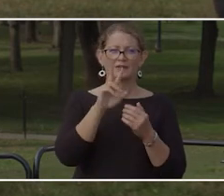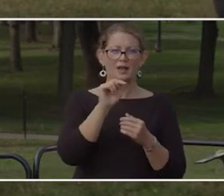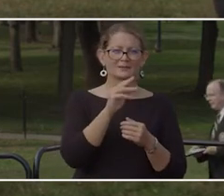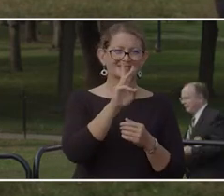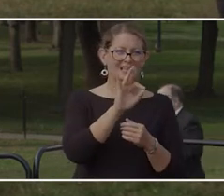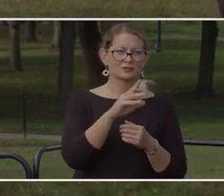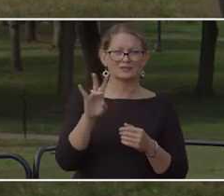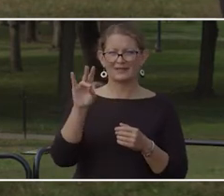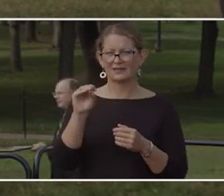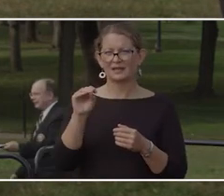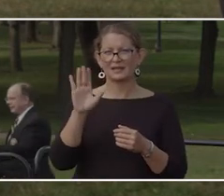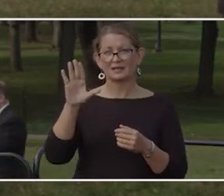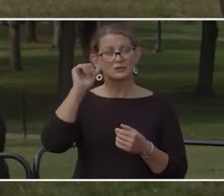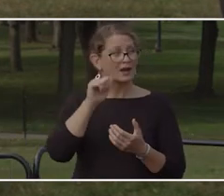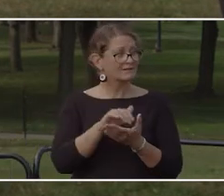1969-70.